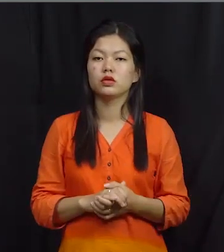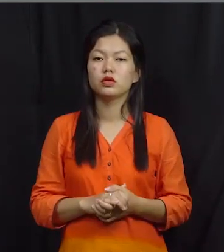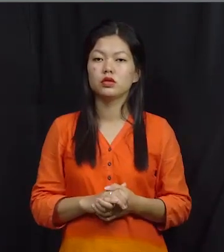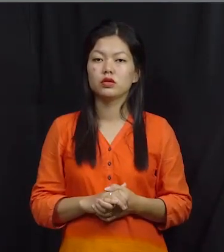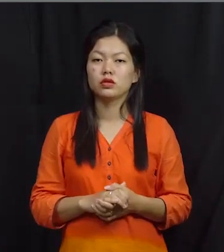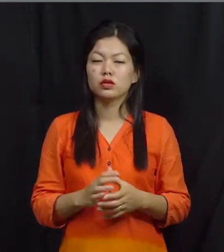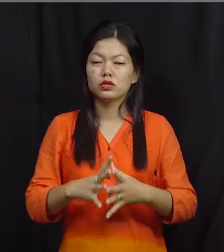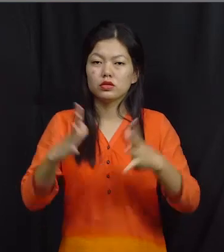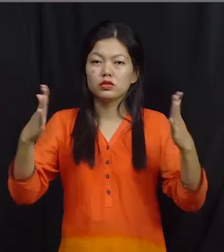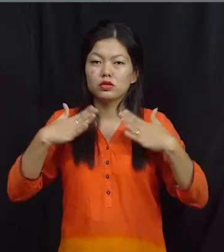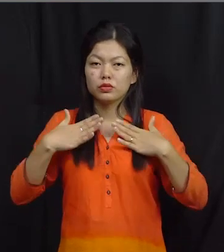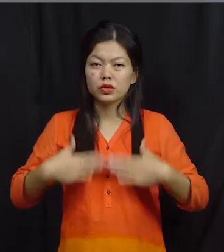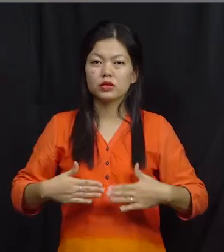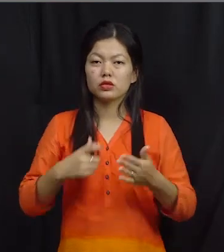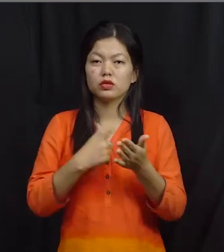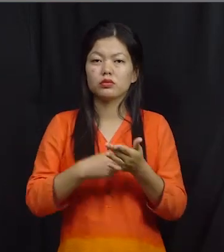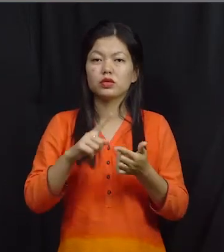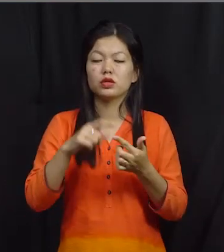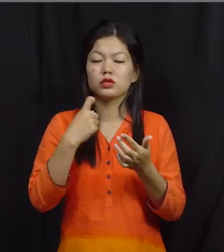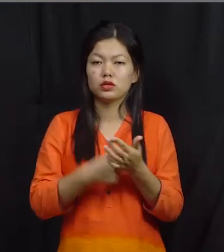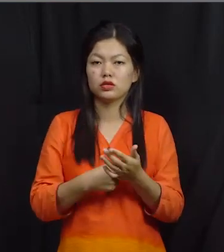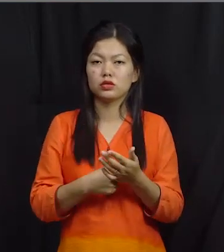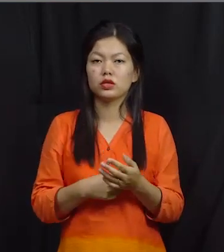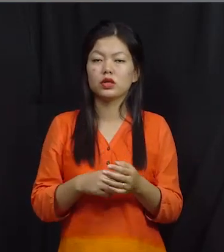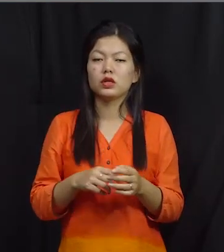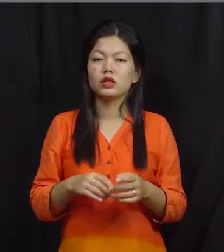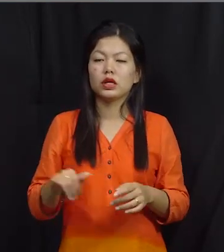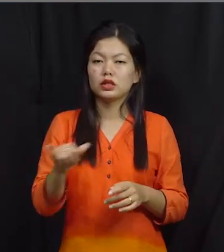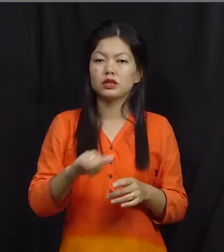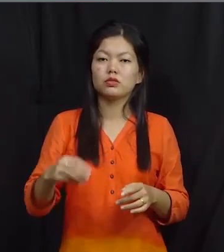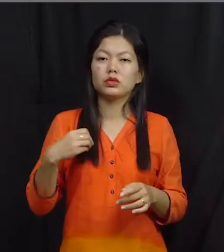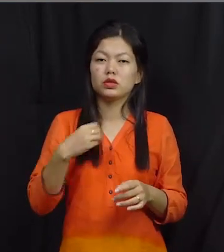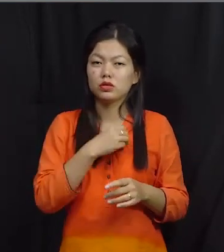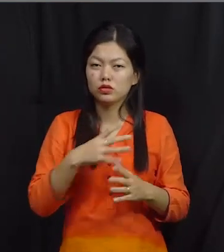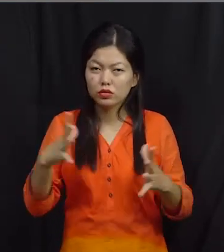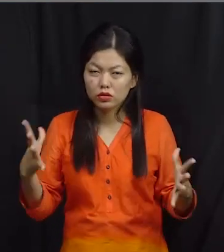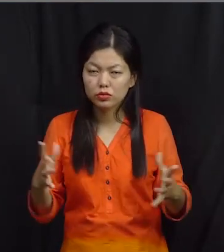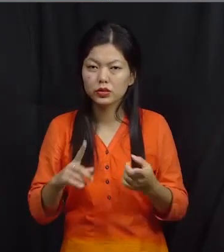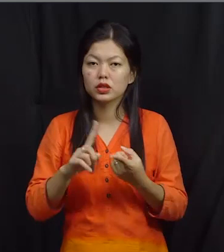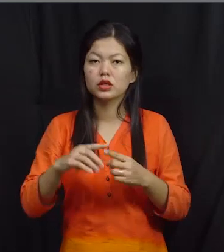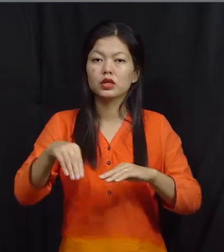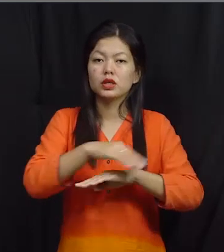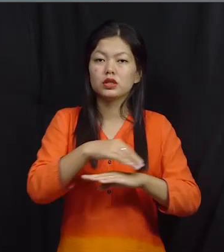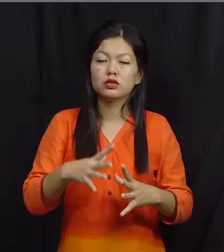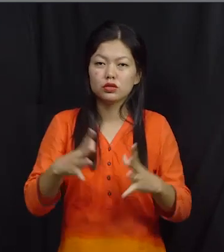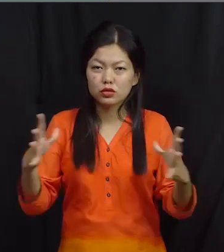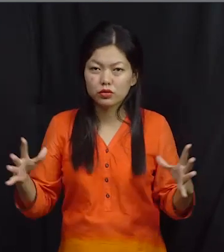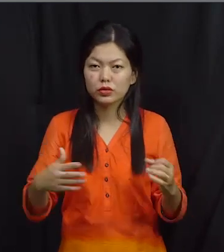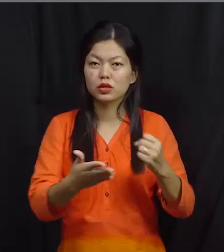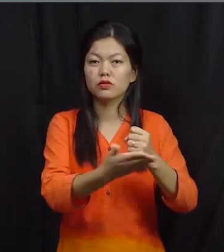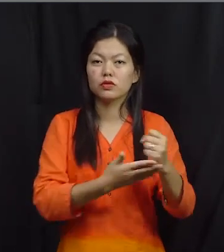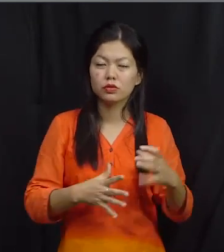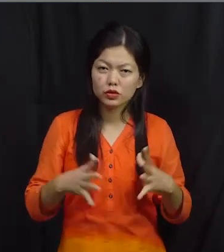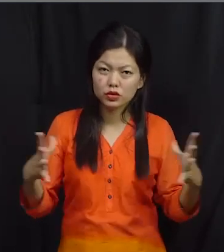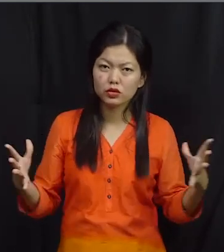important human skilled human resources are there, then definitely they are contributing to the society and